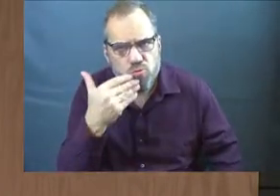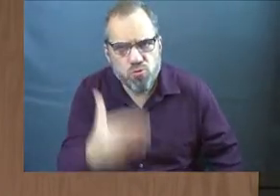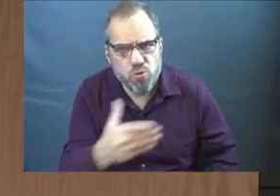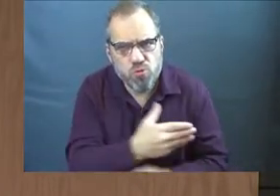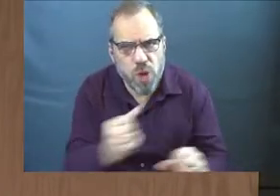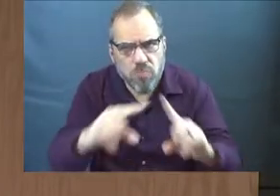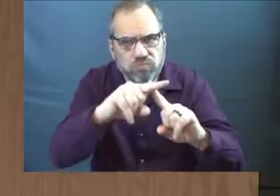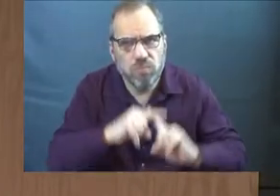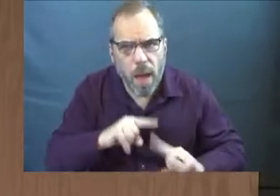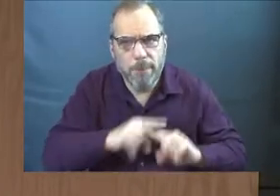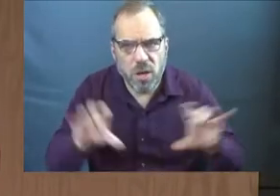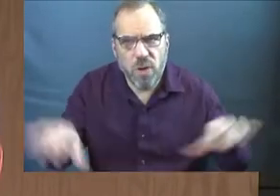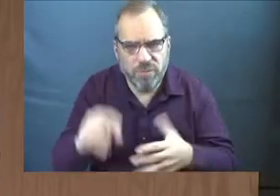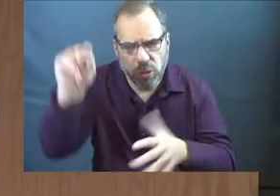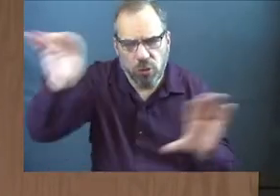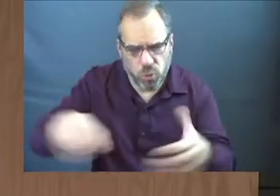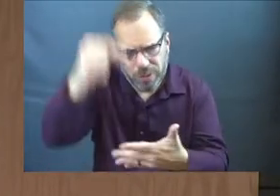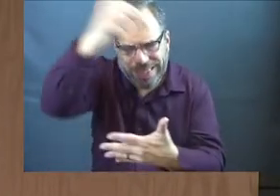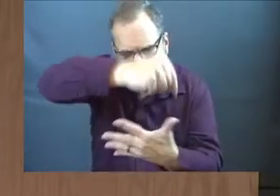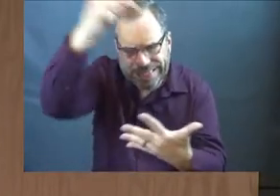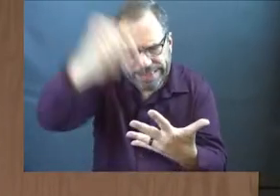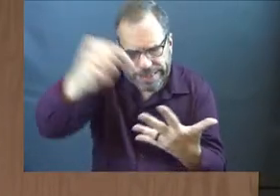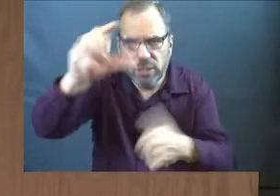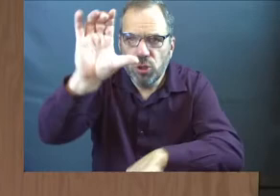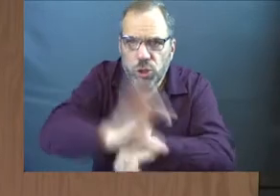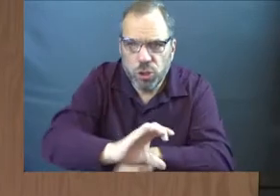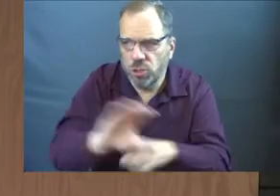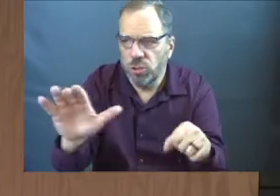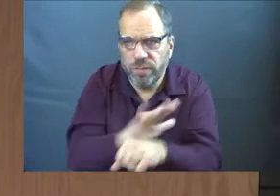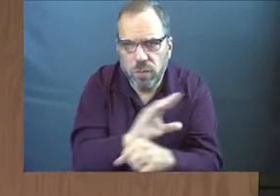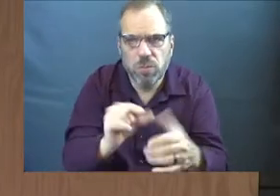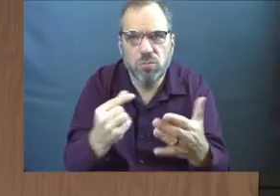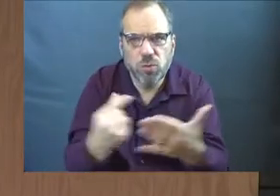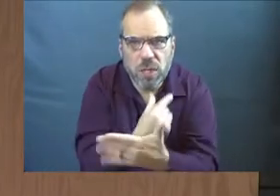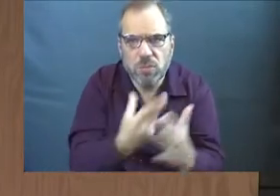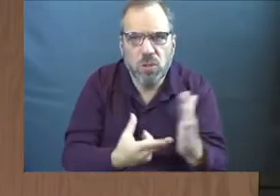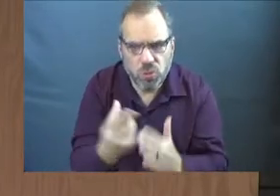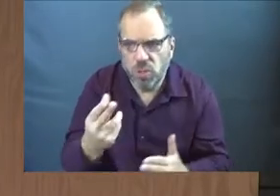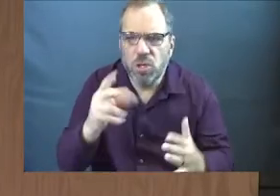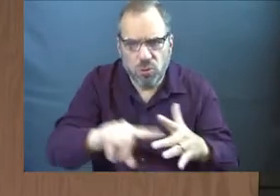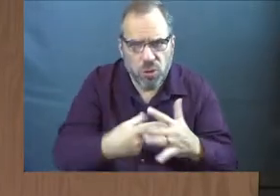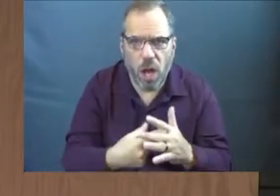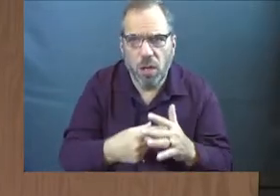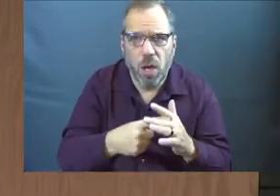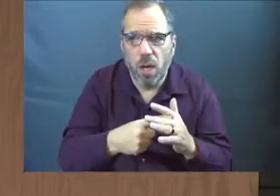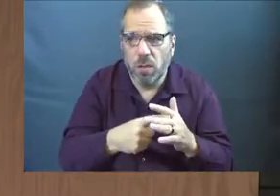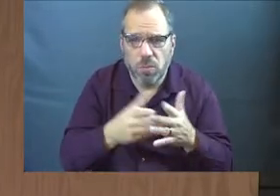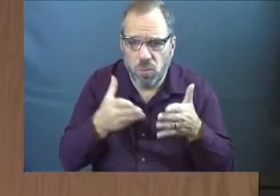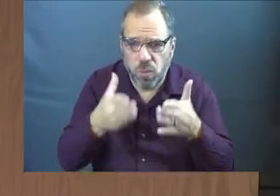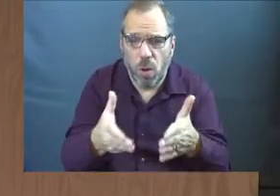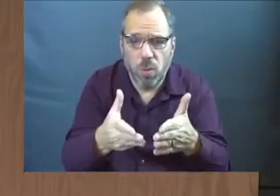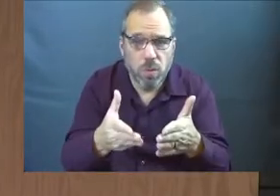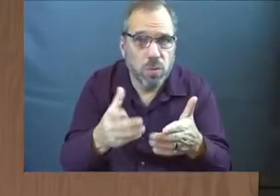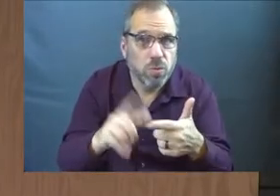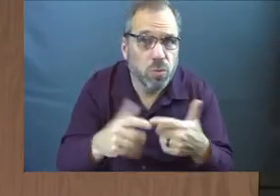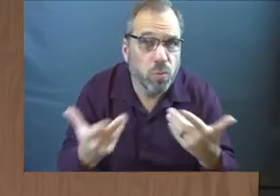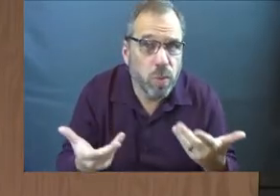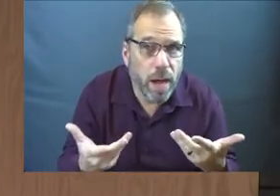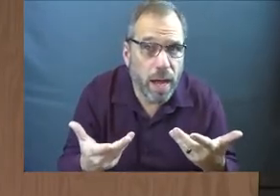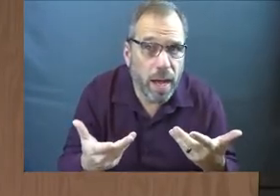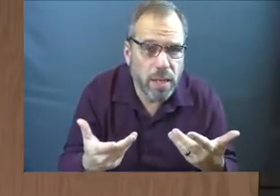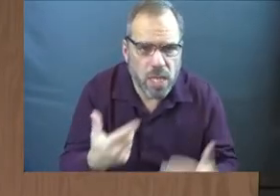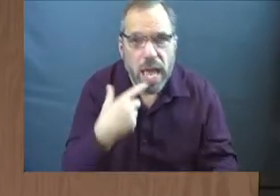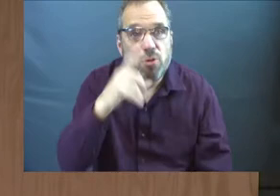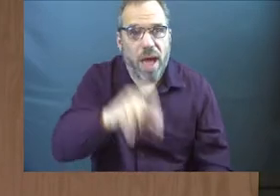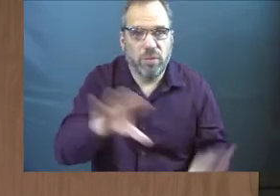that you got Jesus, but you have to go to this church if you want the full truth, you've just started going down a road. And as soon as